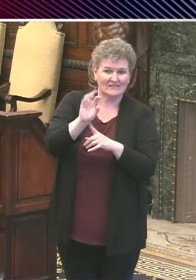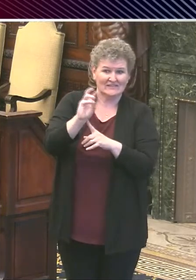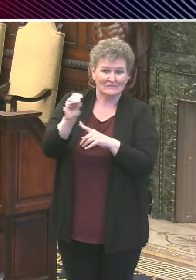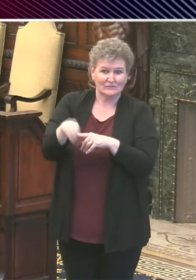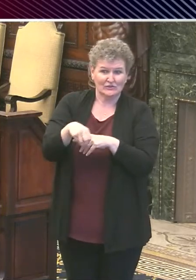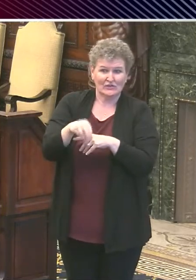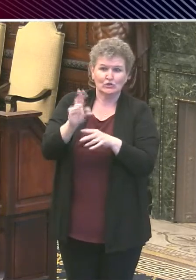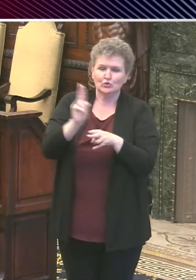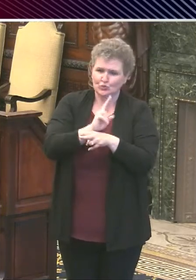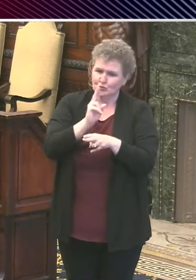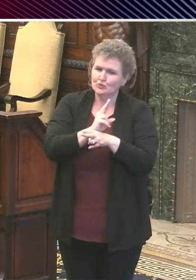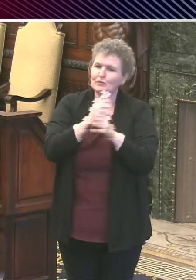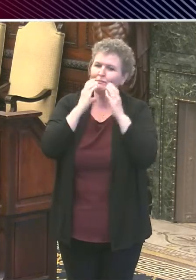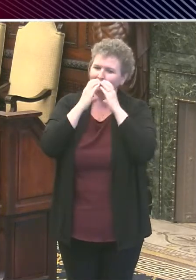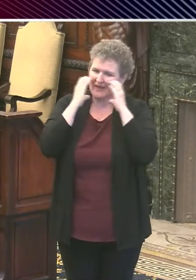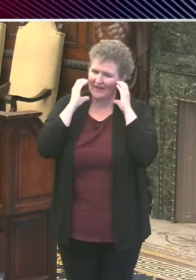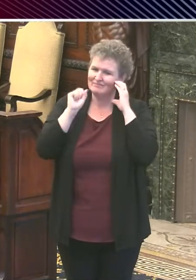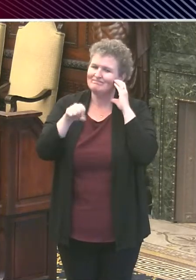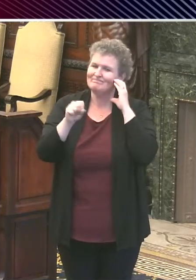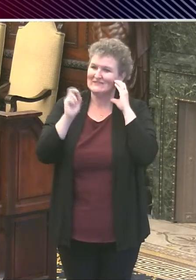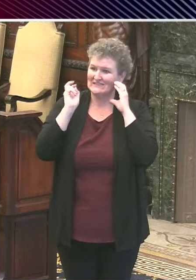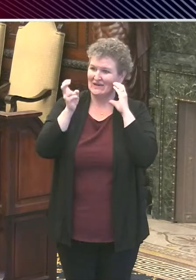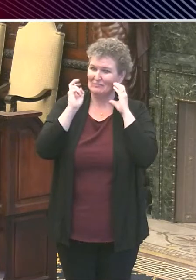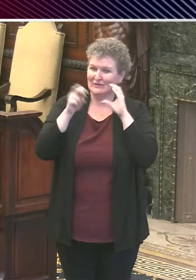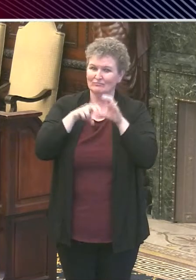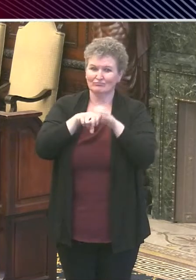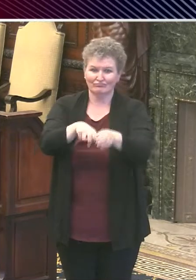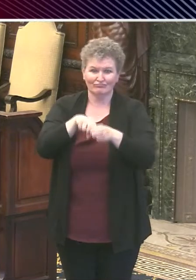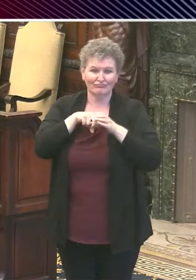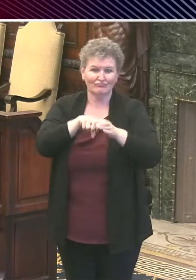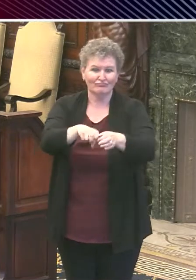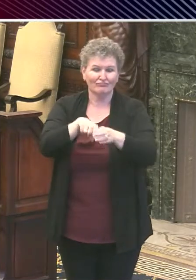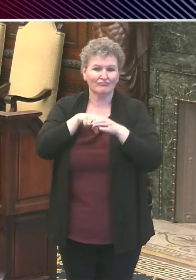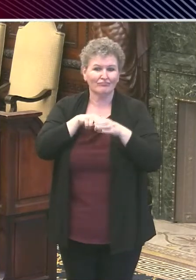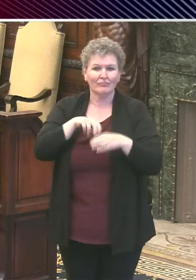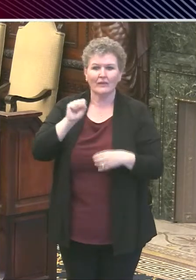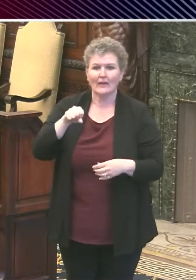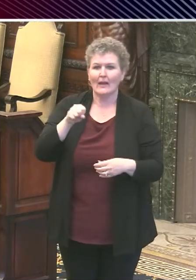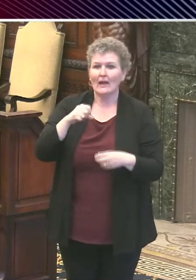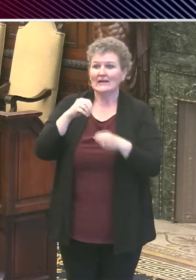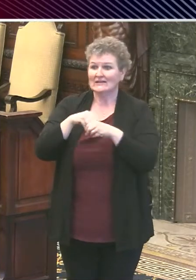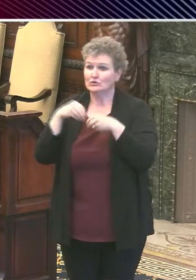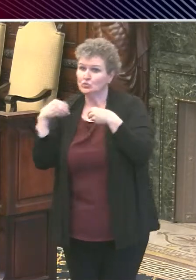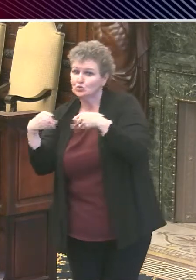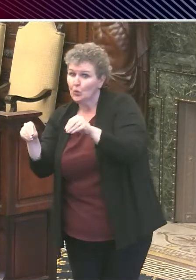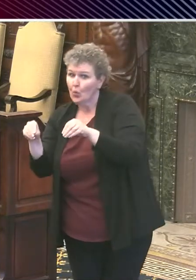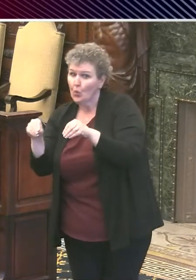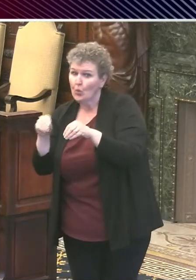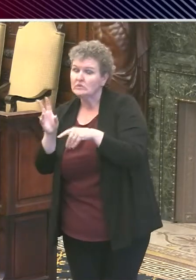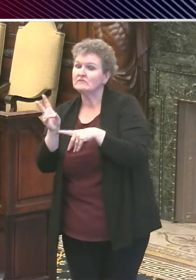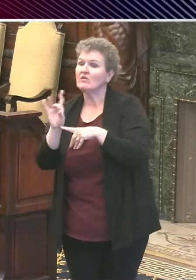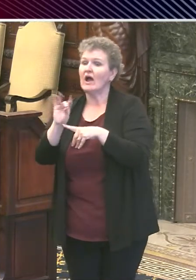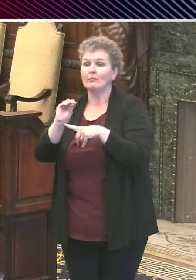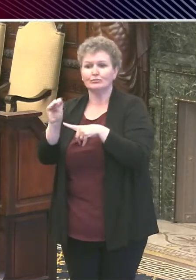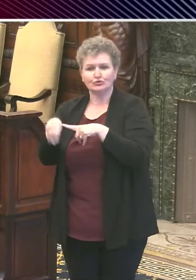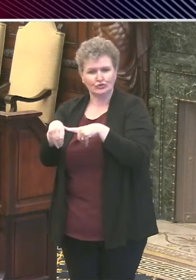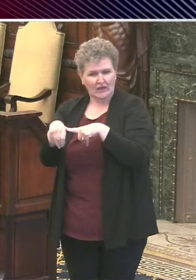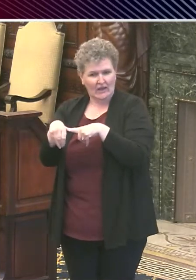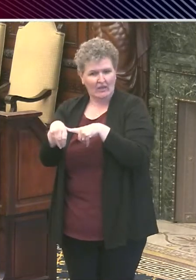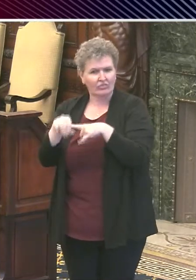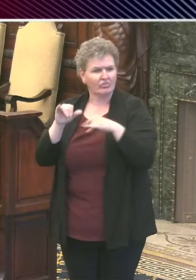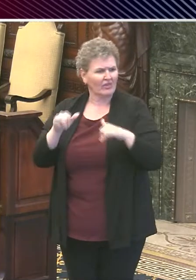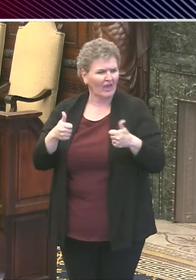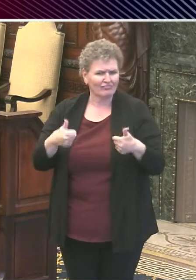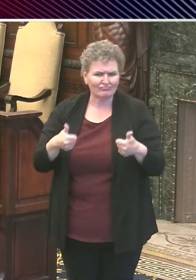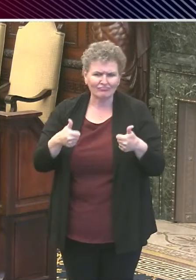at SEPTA stations, and in people who were exiting retail stores, the number was 78%. Now, that's good. That's the majority of Philadelphia